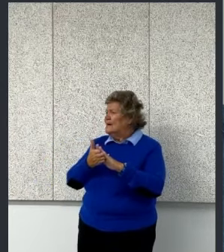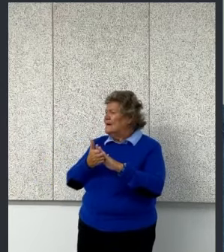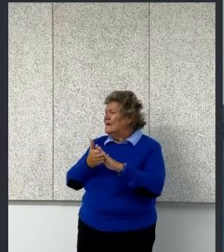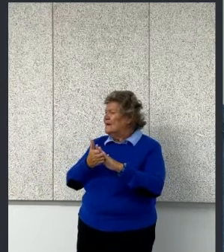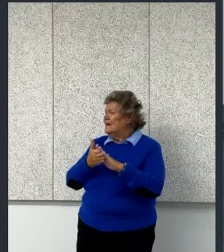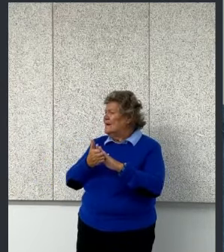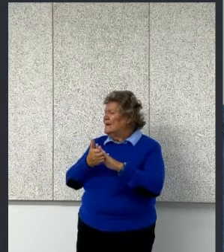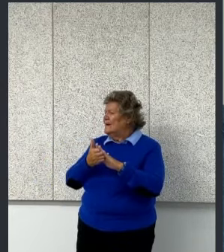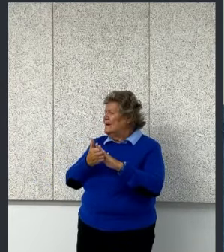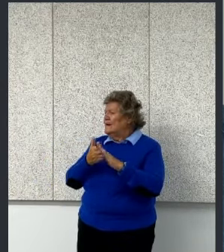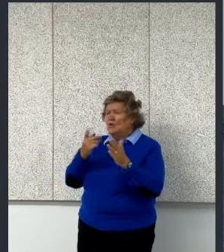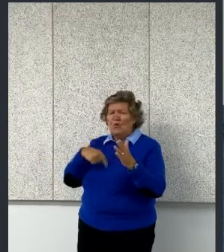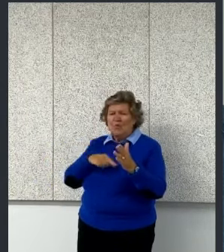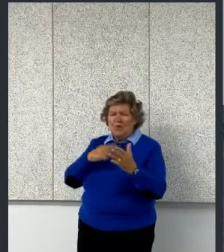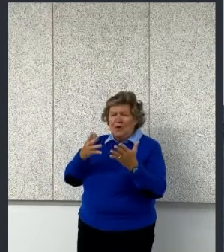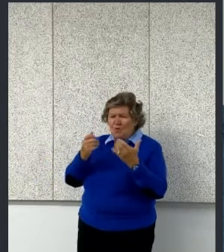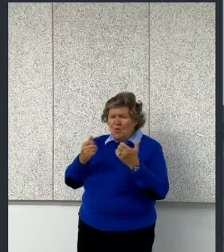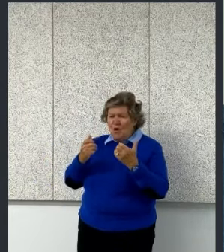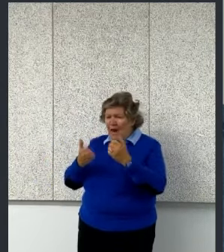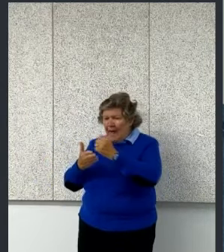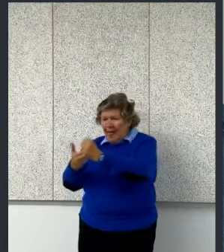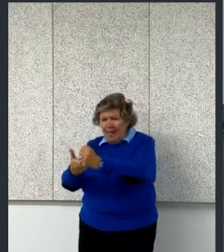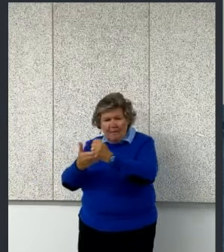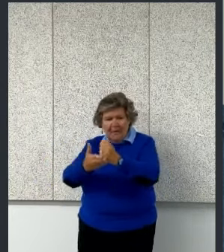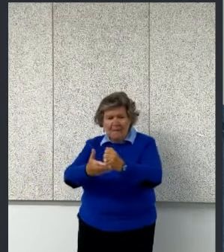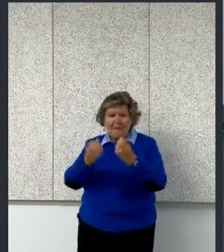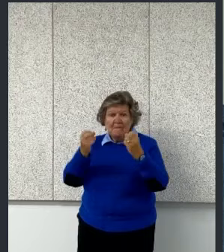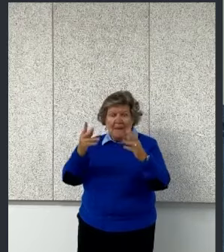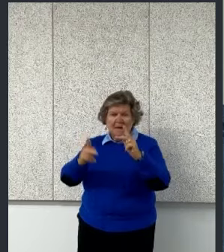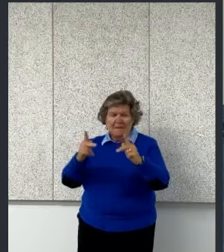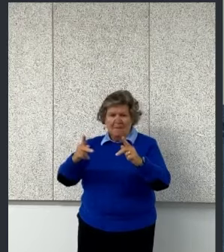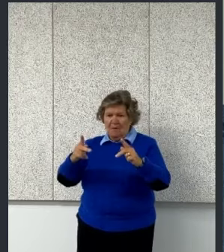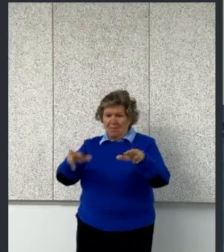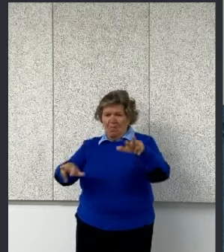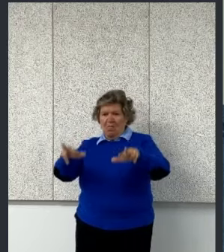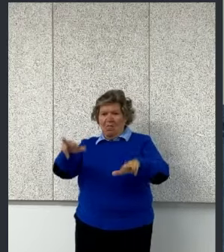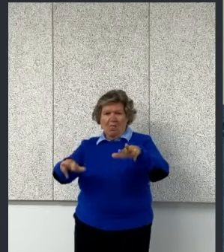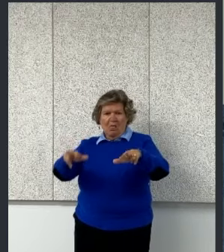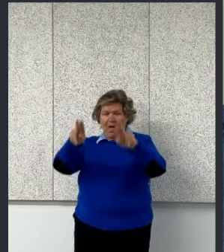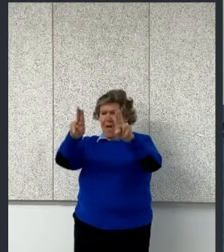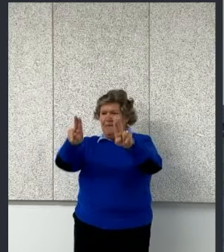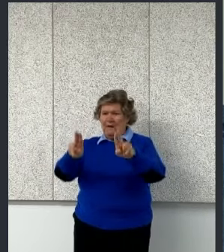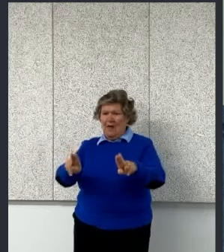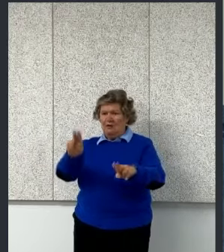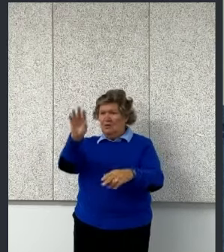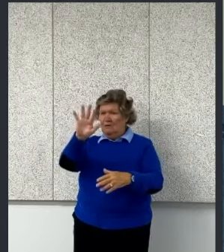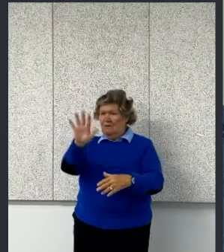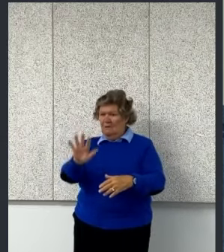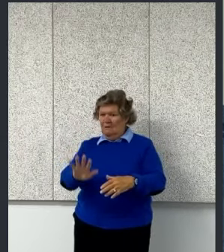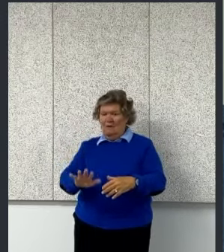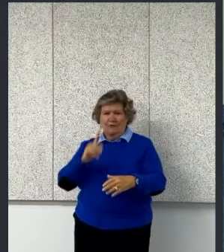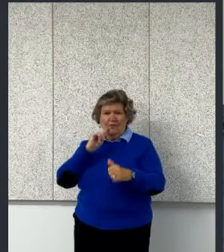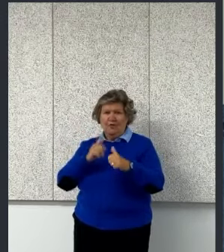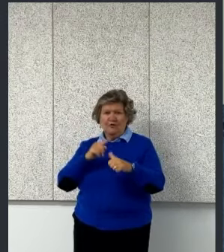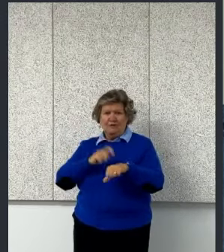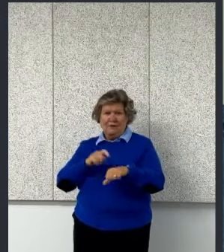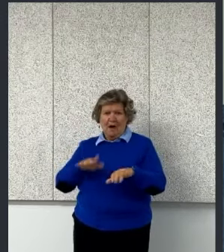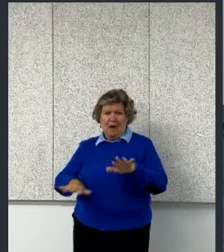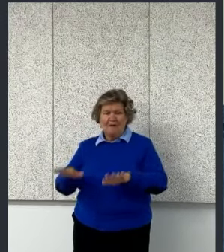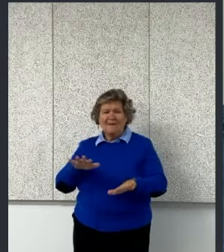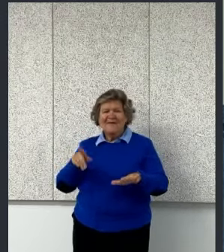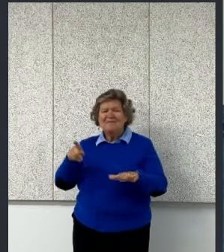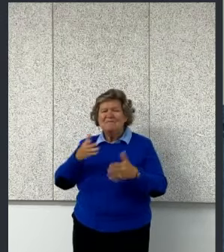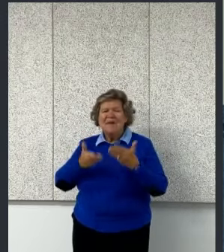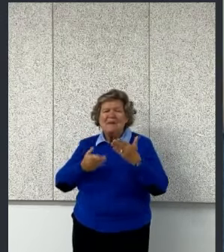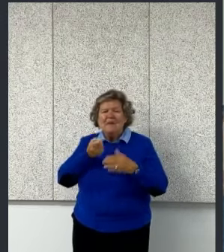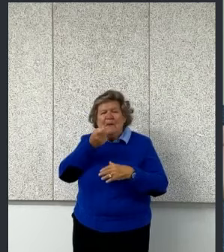it became clear to us that there were a lot of people doing this application for the first time, or were doing it very recently, you know, had not had much experience